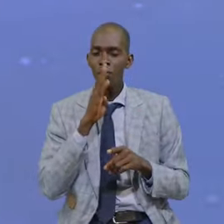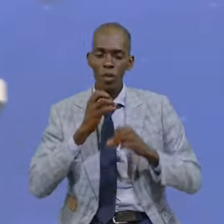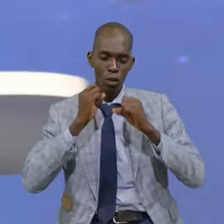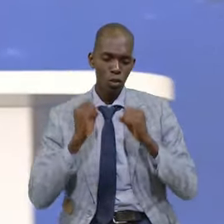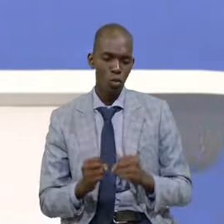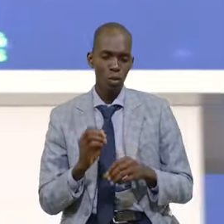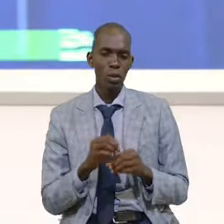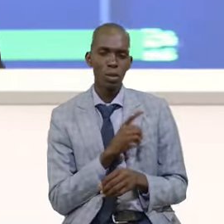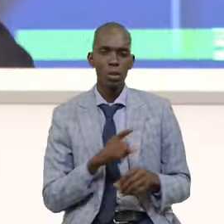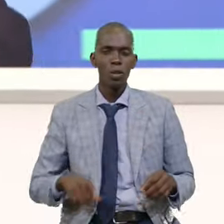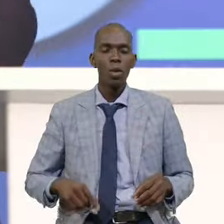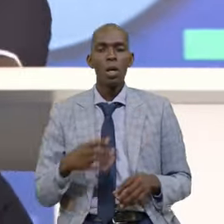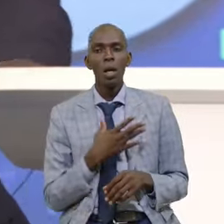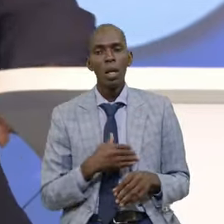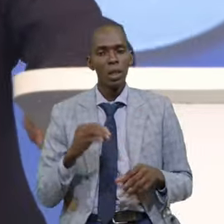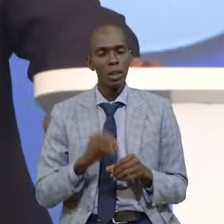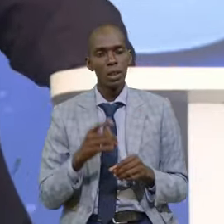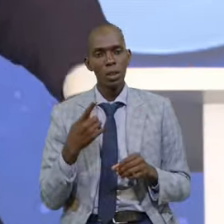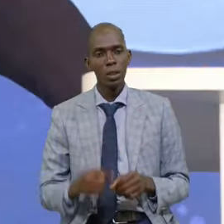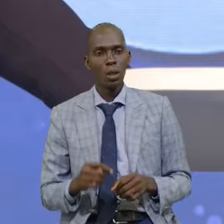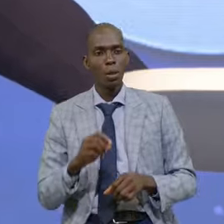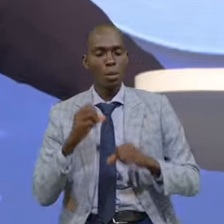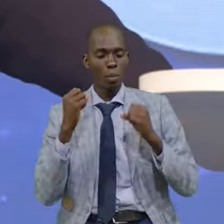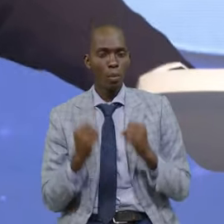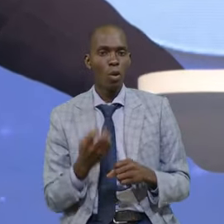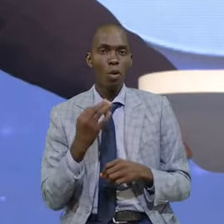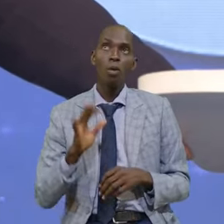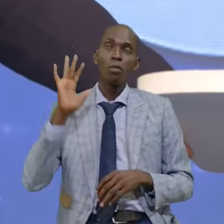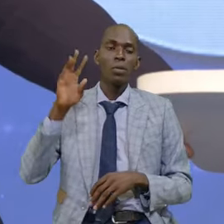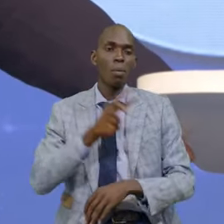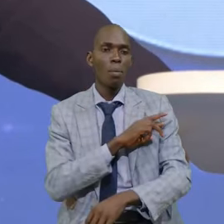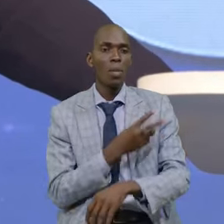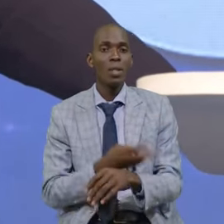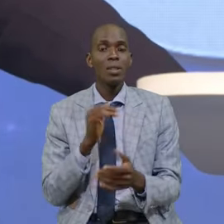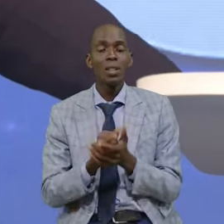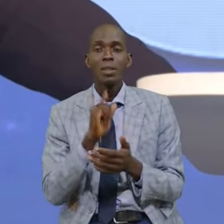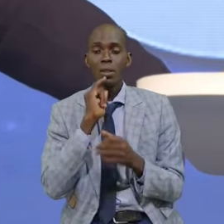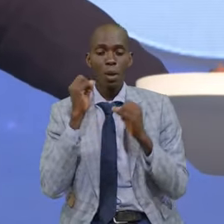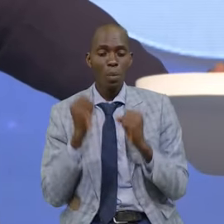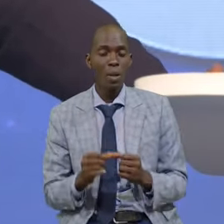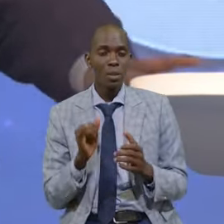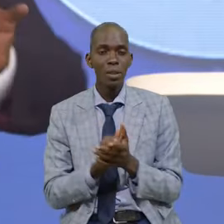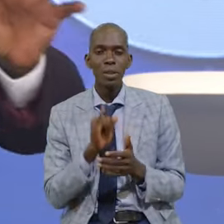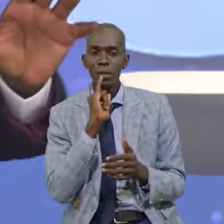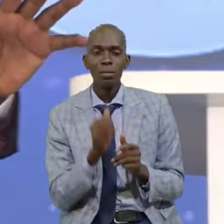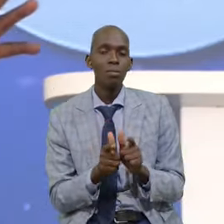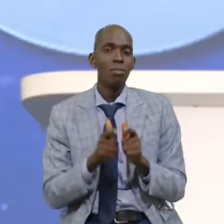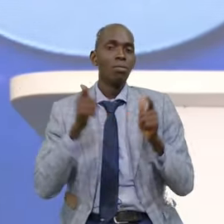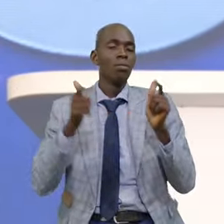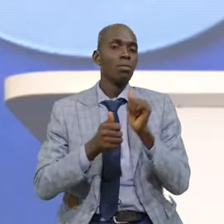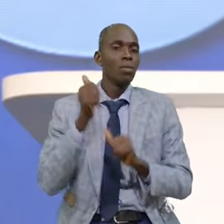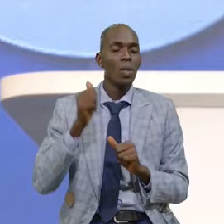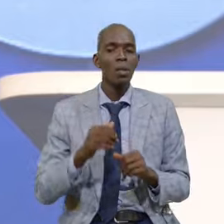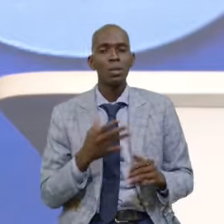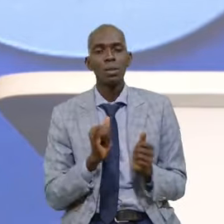power of his might. That's the power that is greater, that is higher, that's the